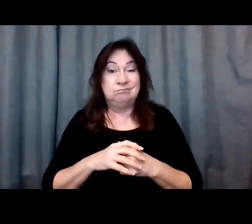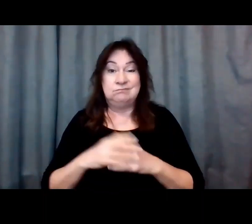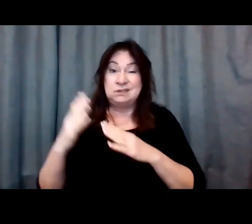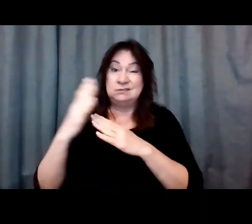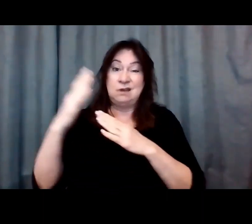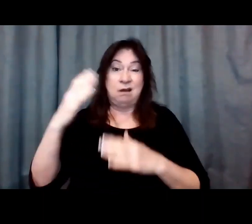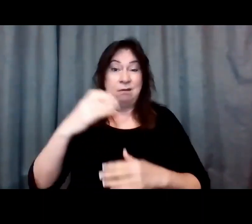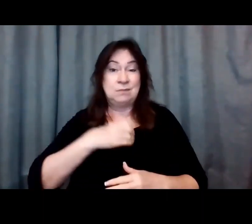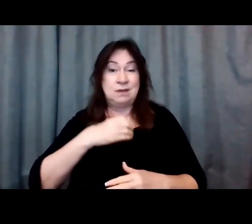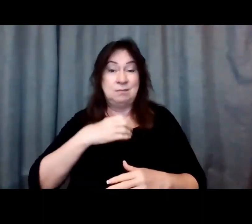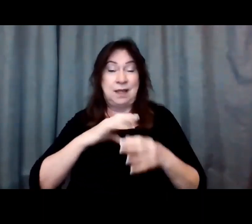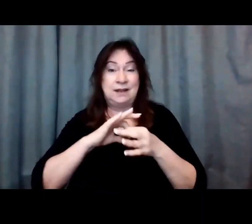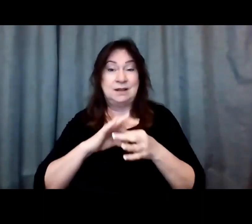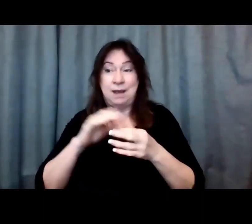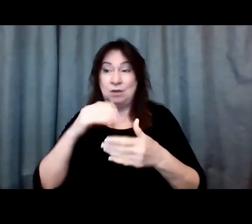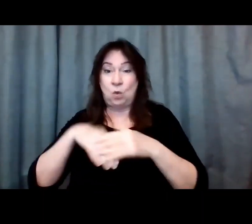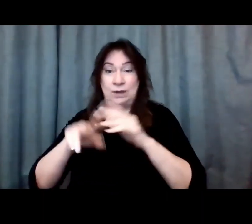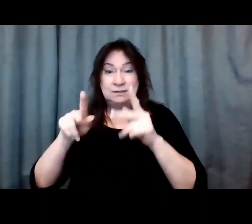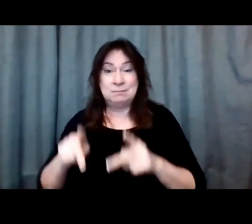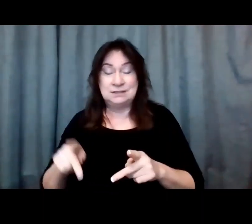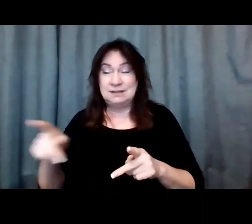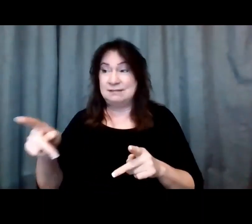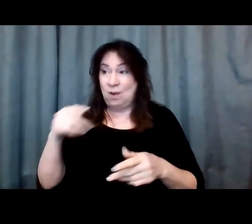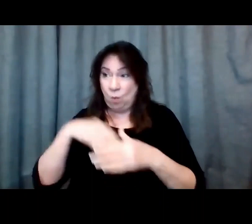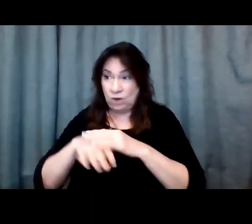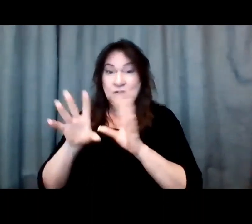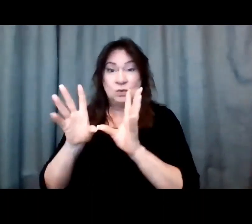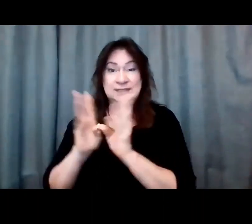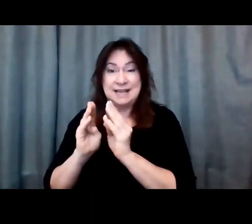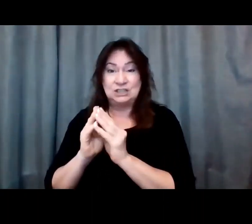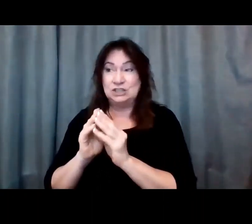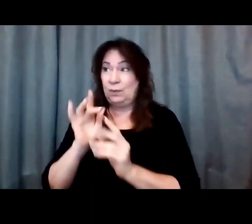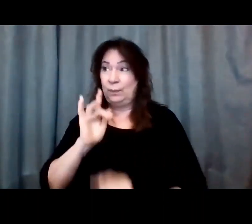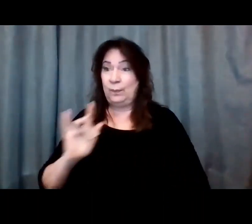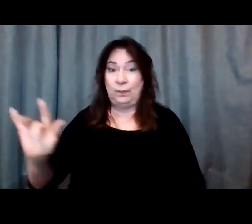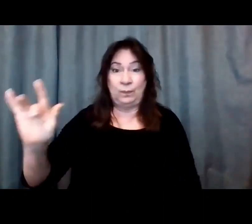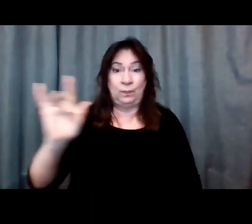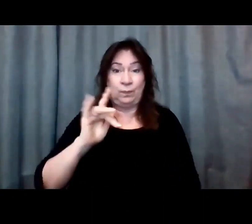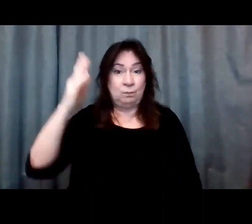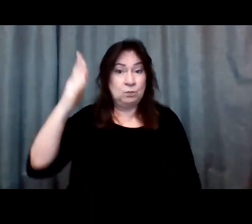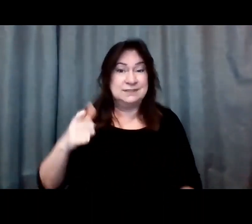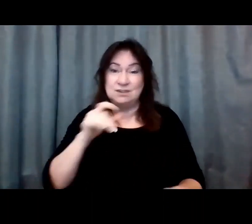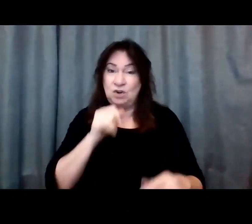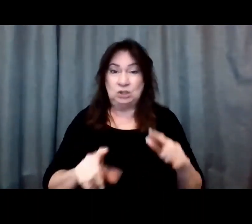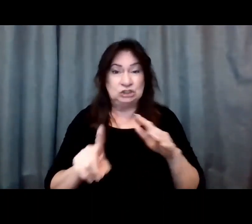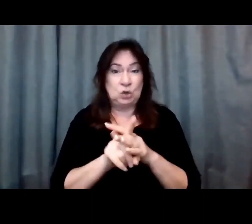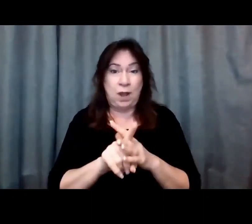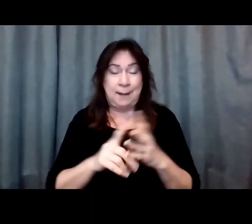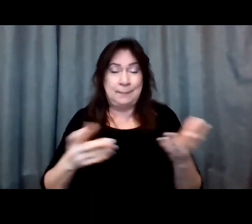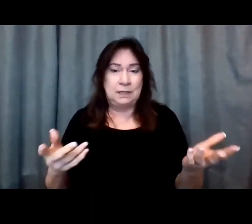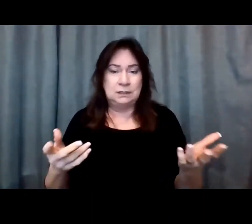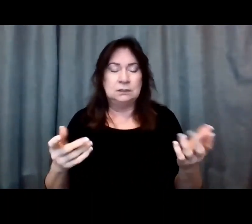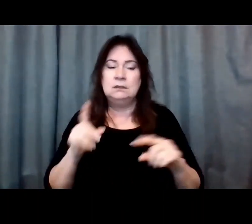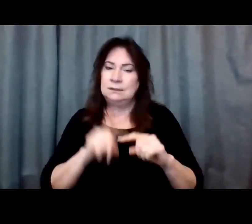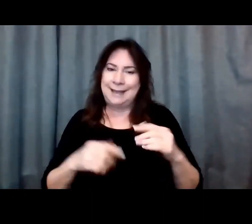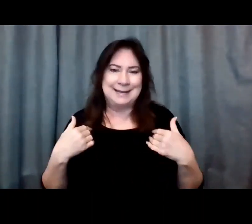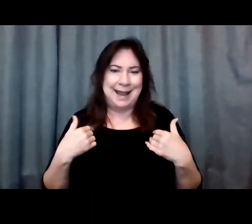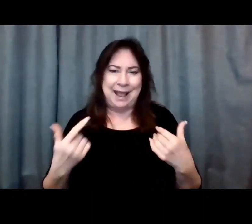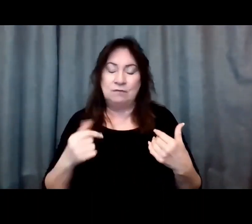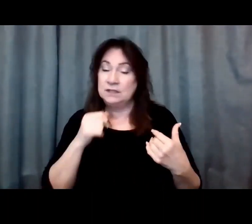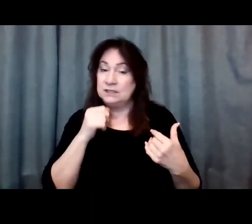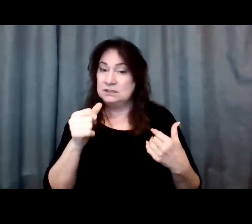a place-based meeting is they walk into a session and there are no shows. We just can't have no shows. It's not